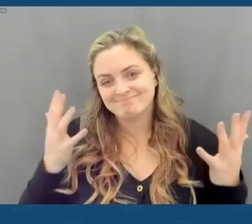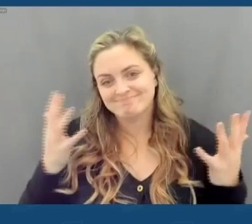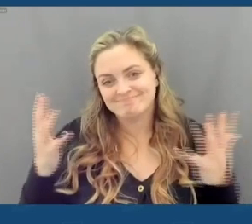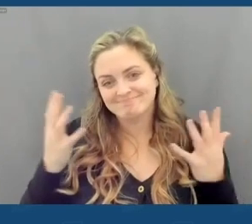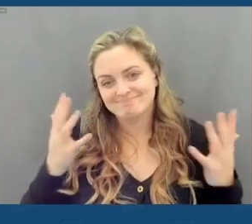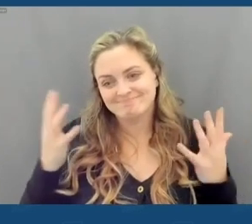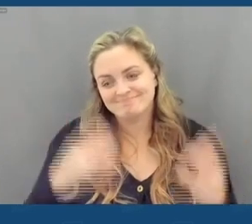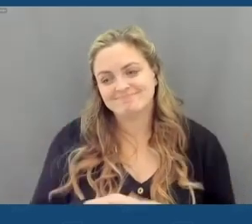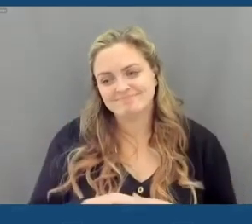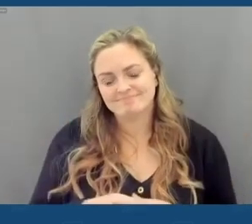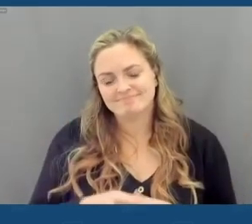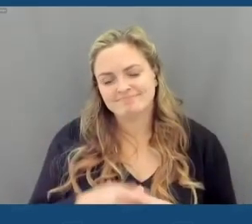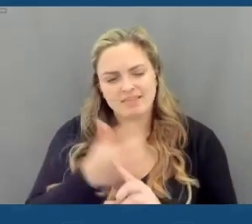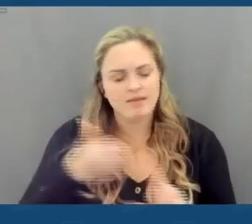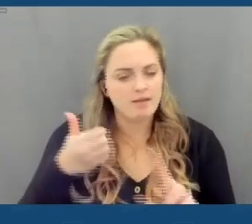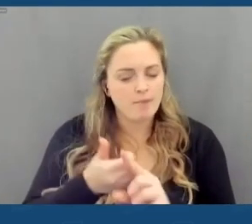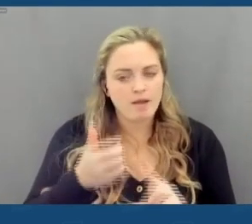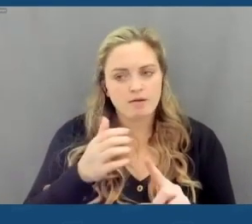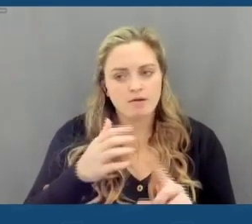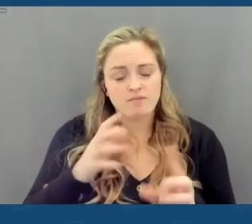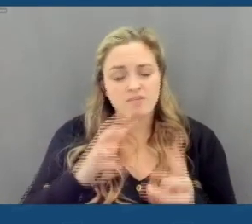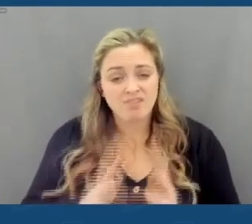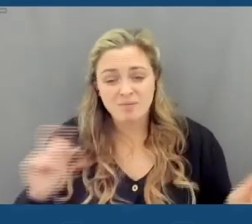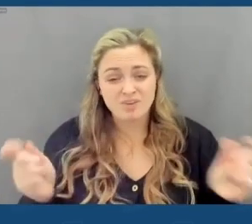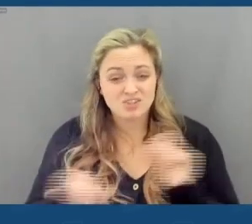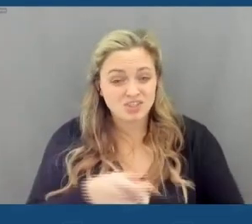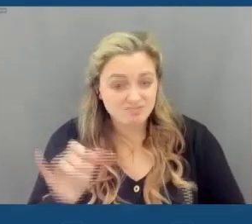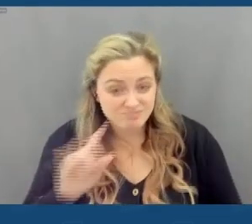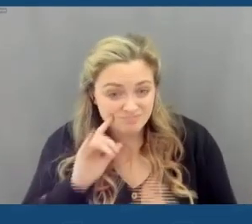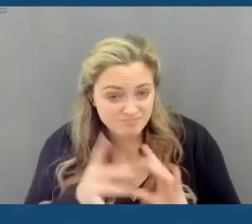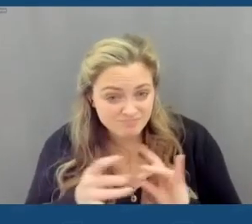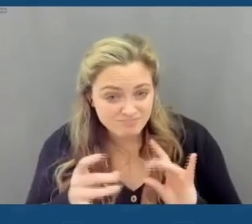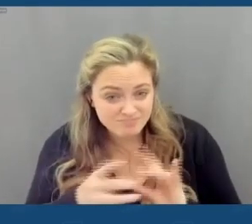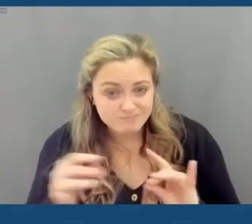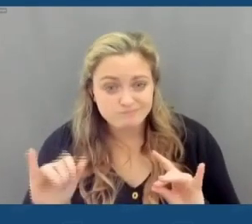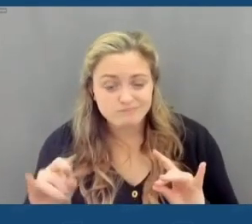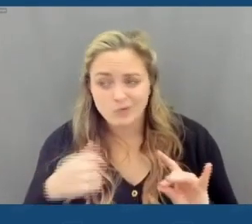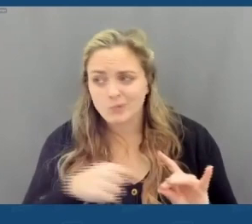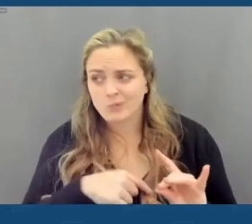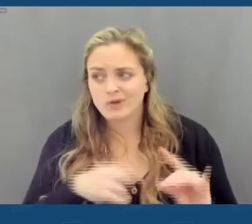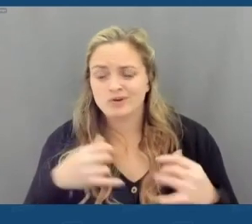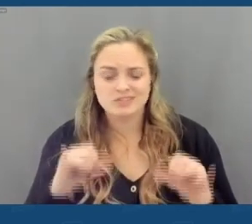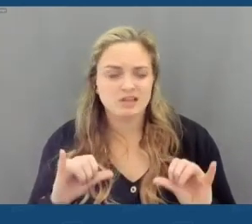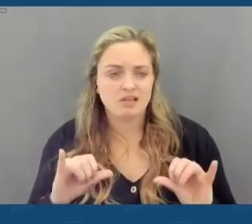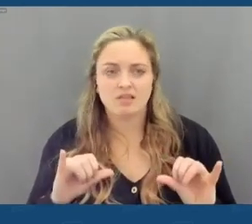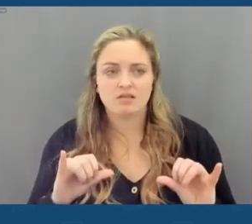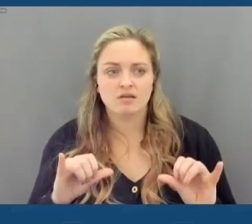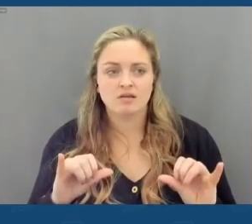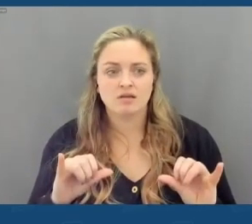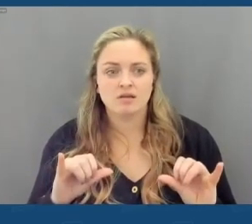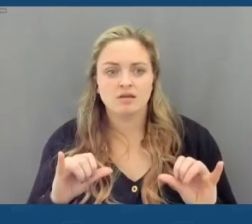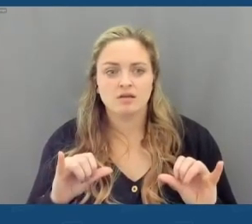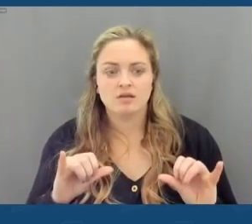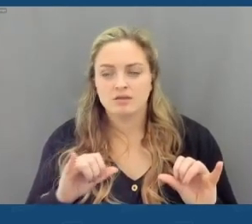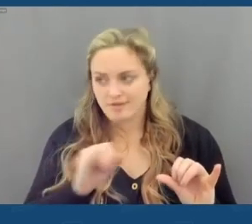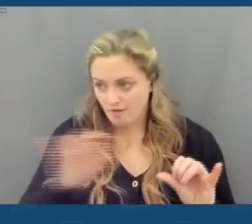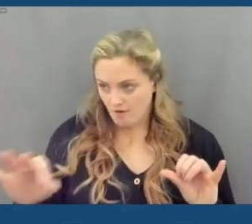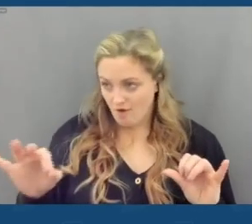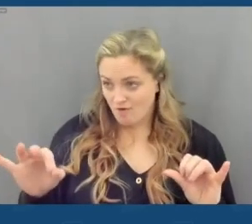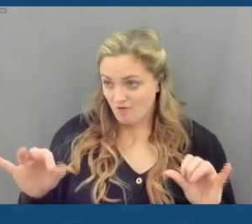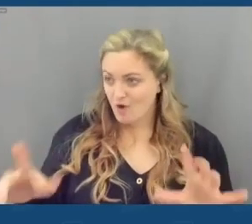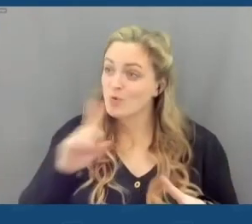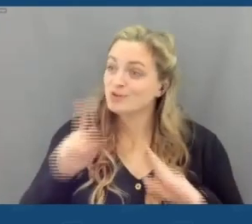the impacts of climate change as well. My gosh, we're all still, he did show up, he got off the road, our Secretary of State, Robert